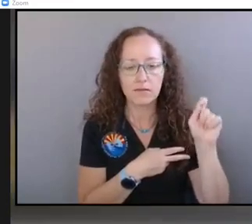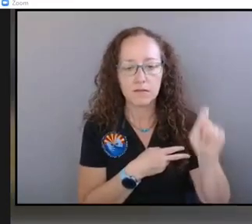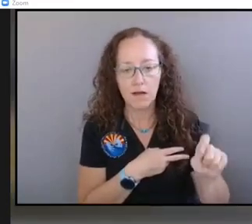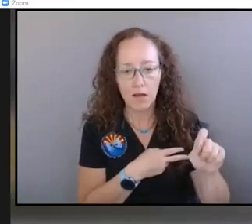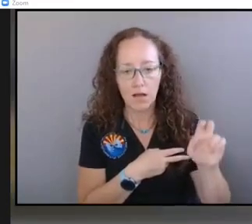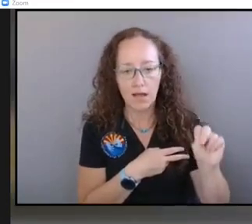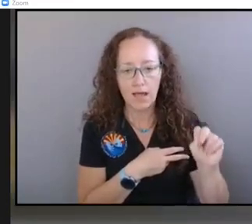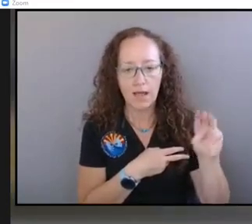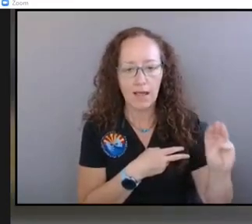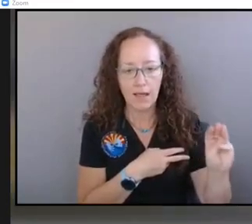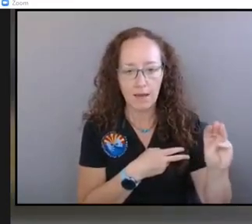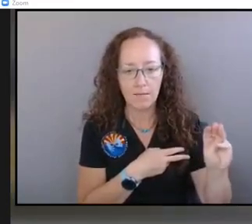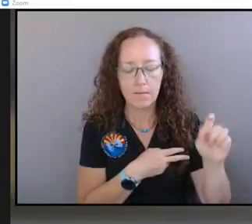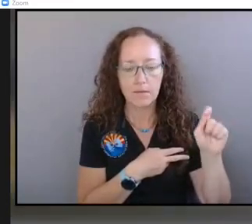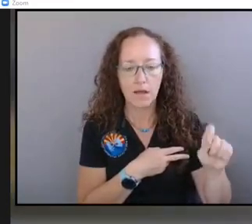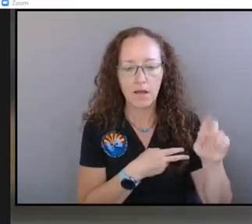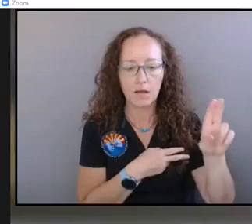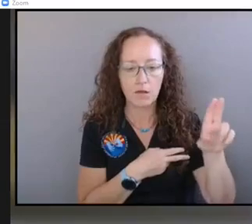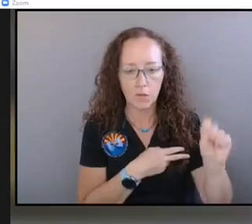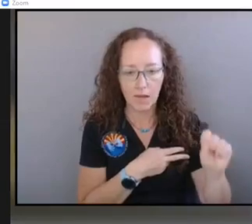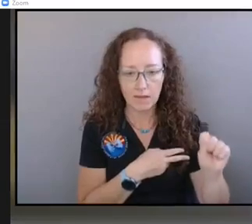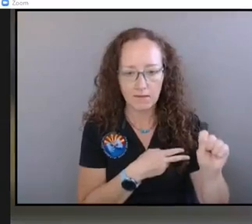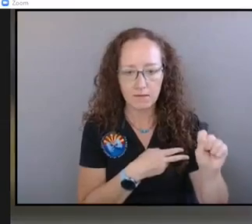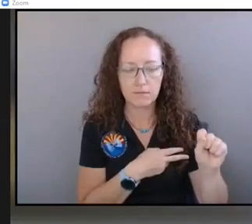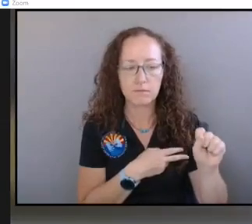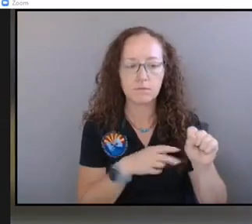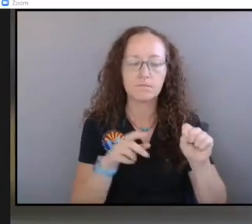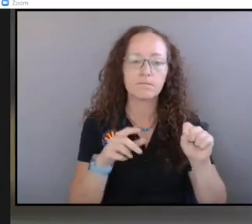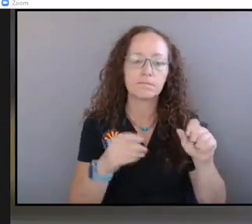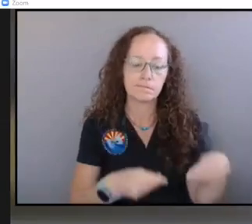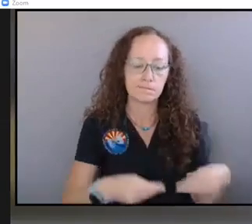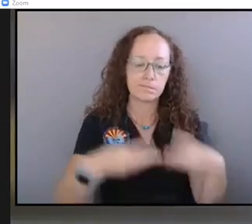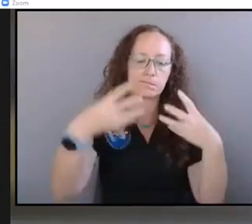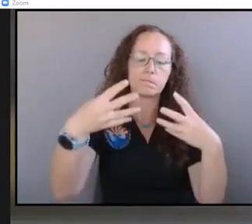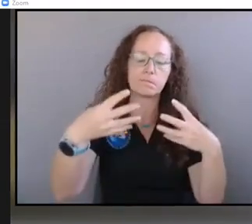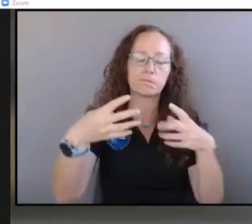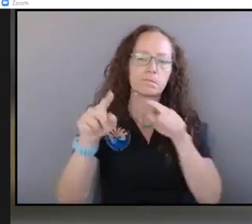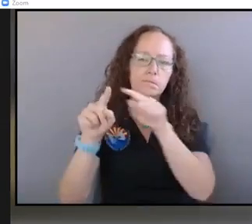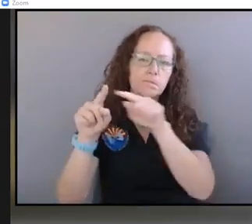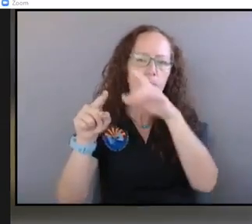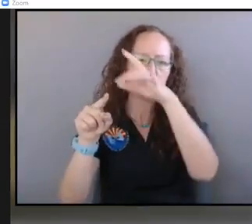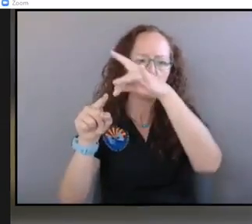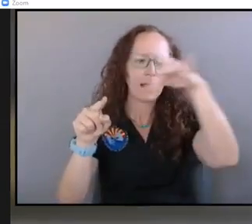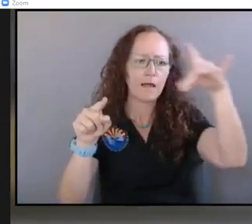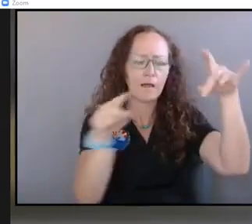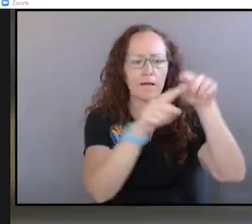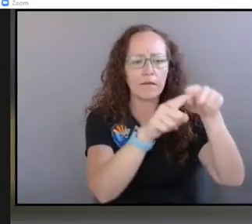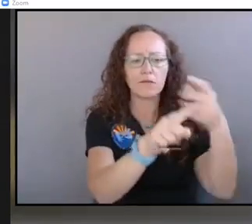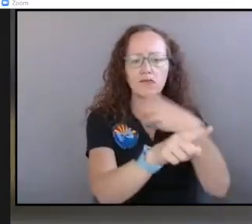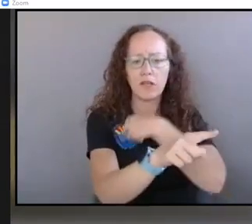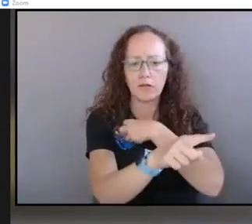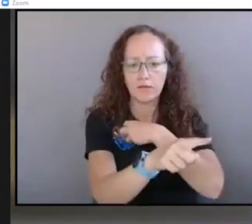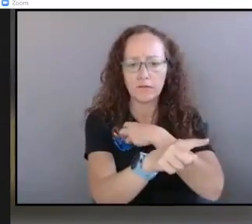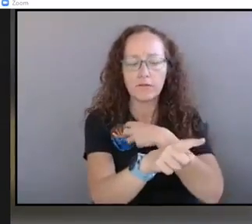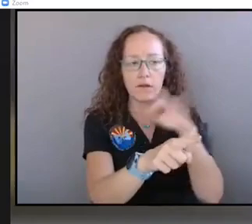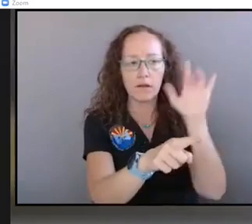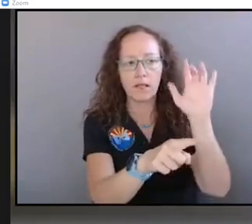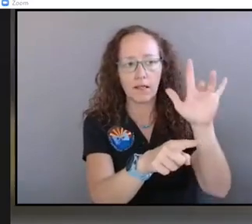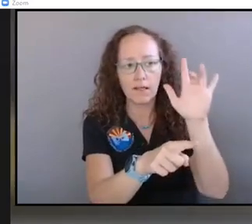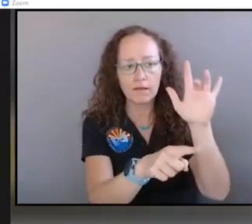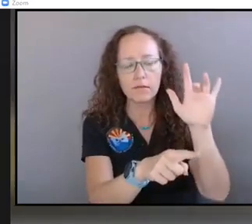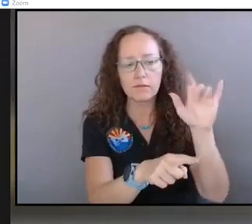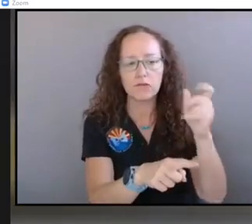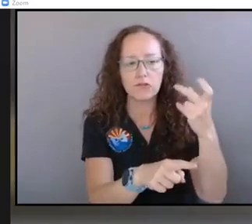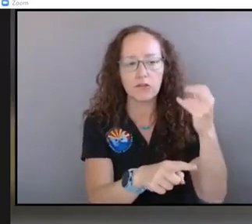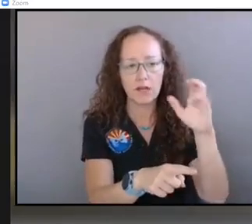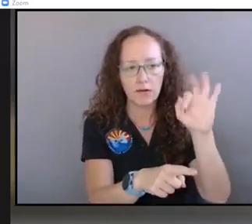Find the Sheriff's Office tab, and that will have all the up-to-date information as well. You can also